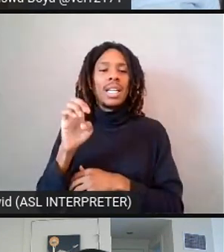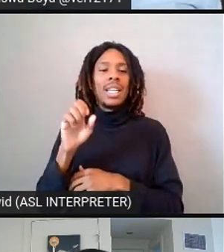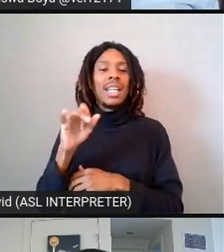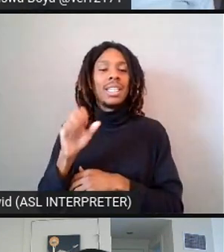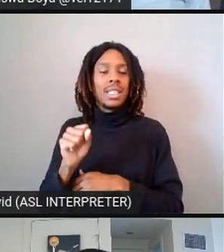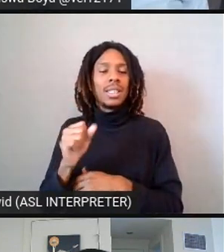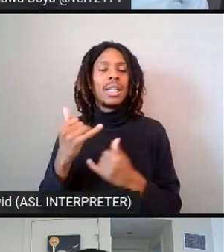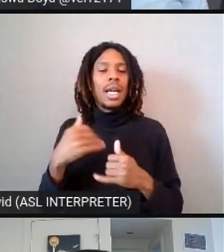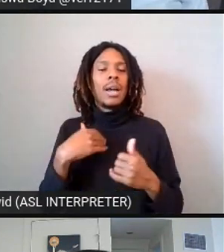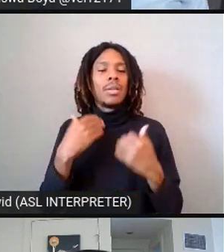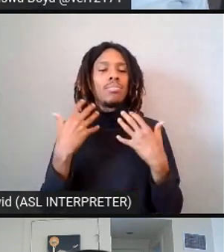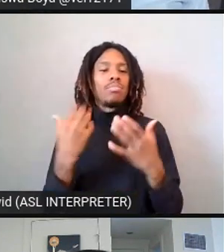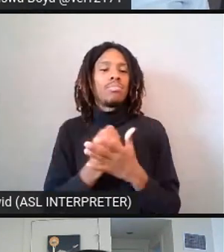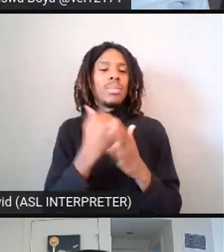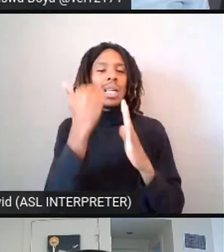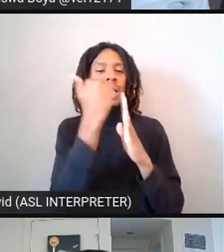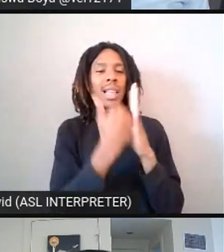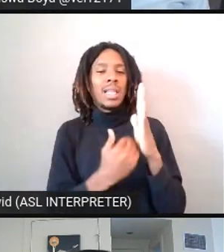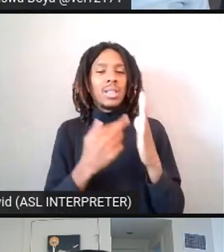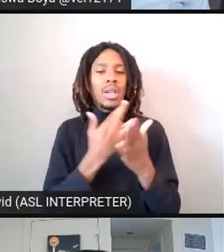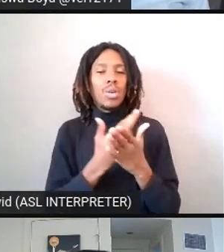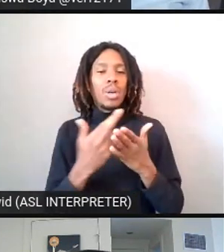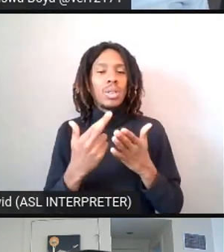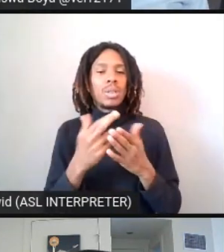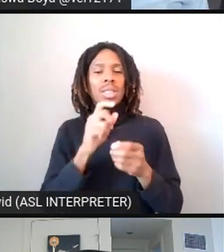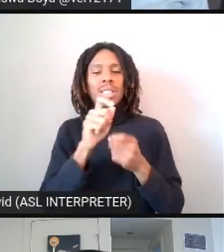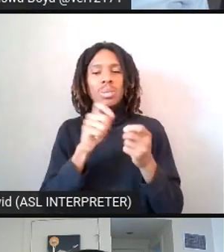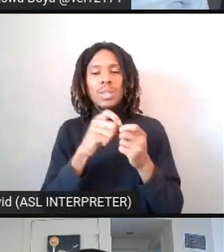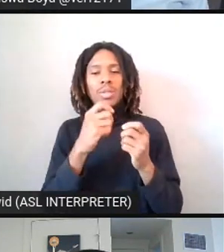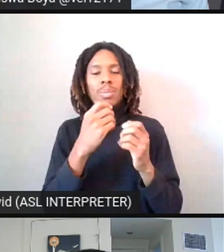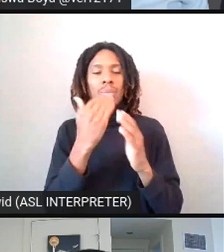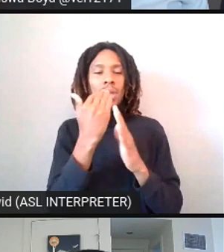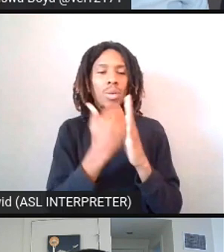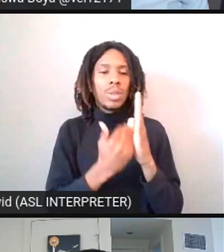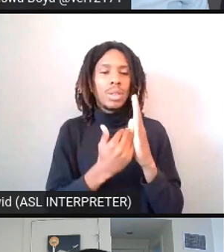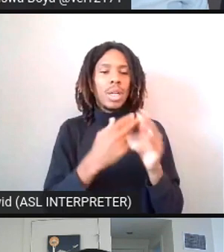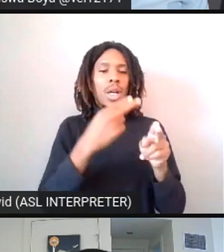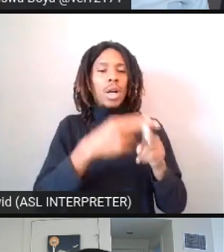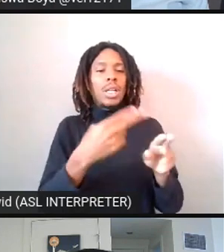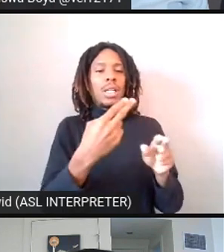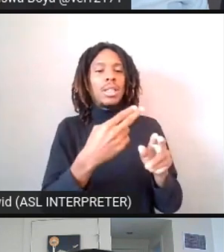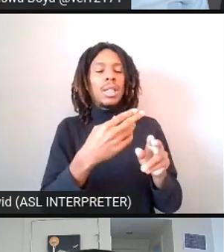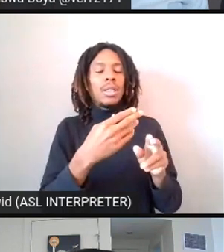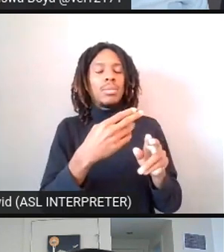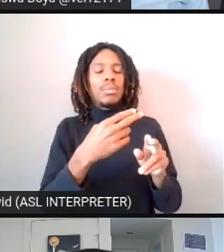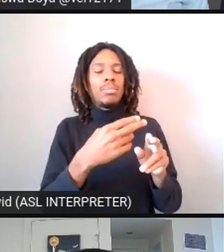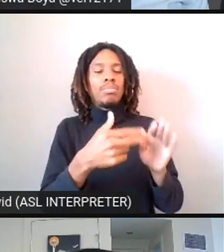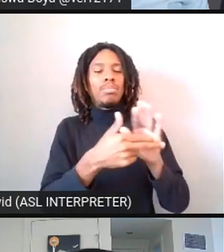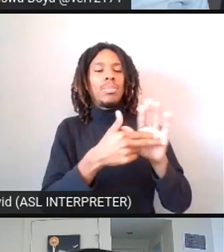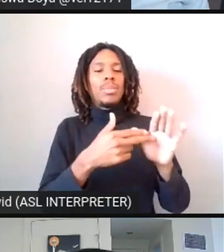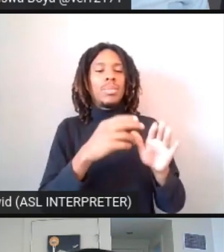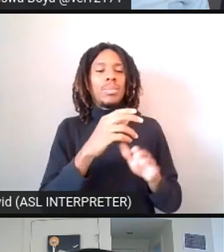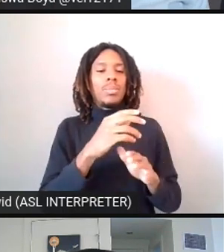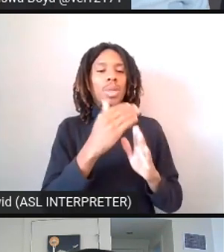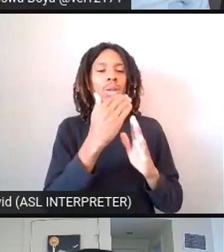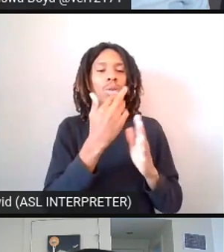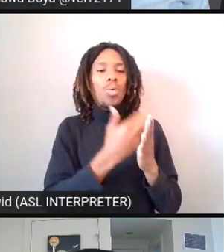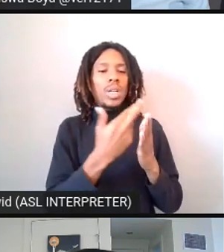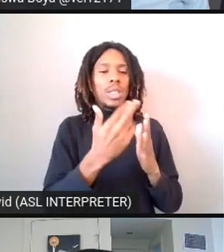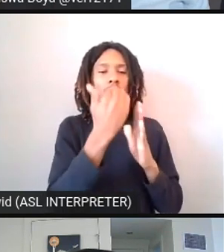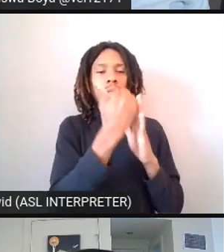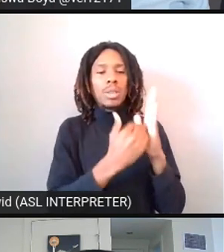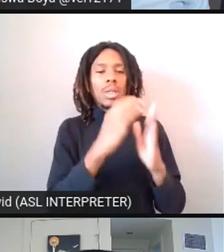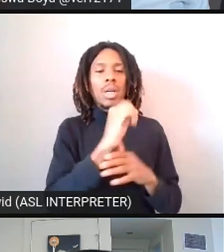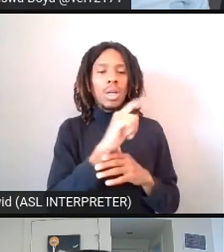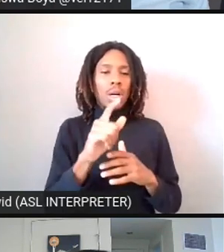actually list these resources, this specific resource, by calling the list resources call, pass the kinesisStream resource type, and